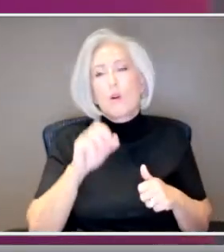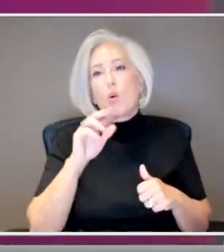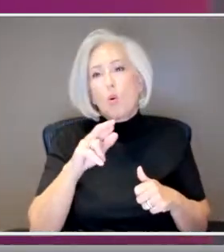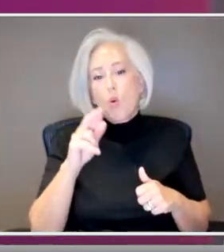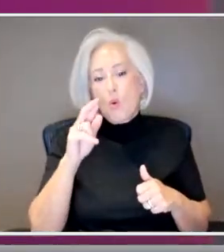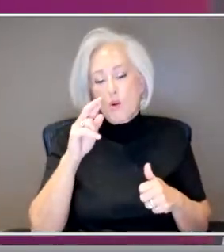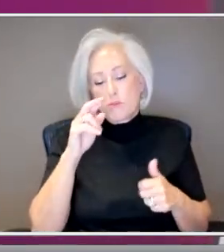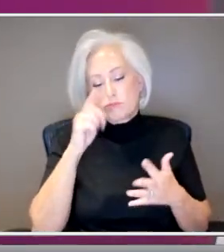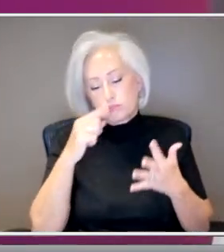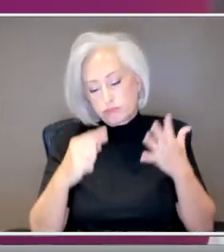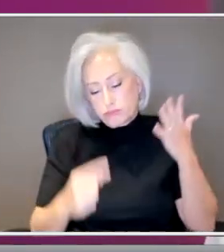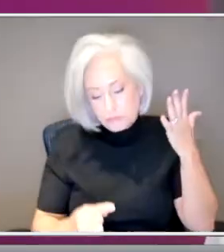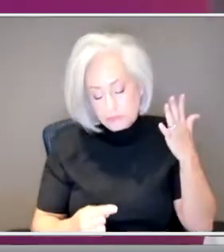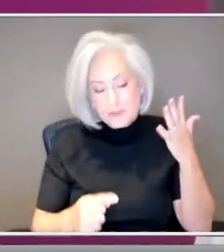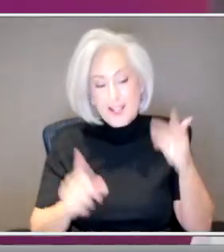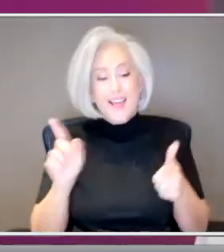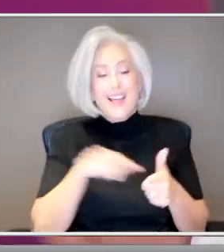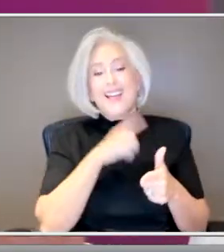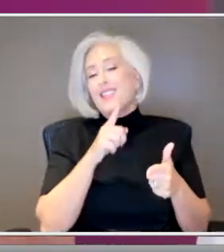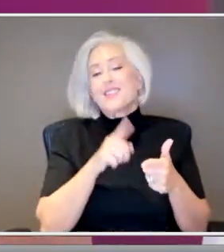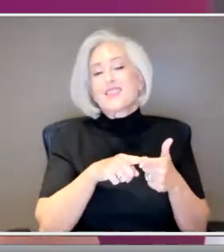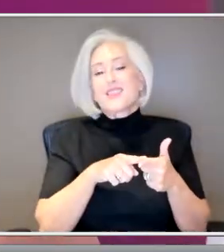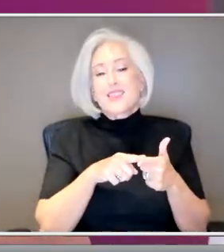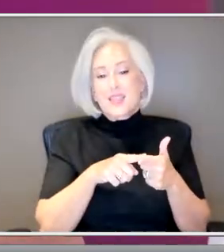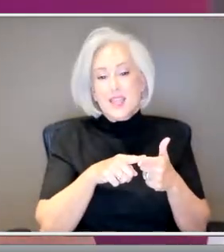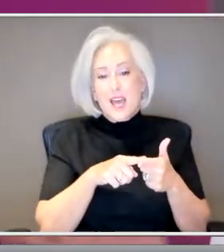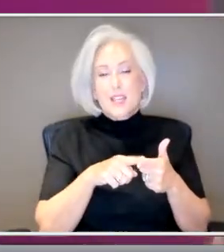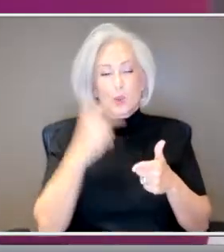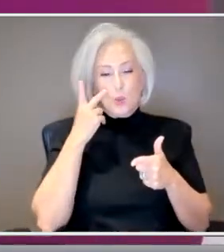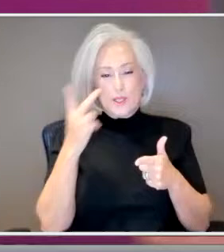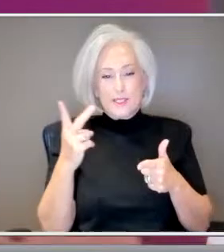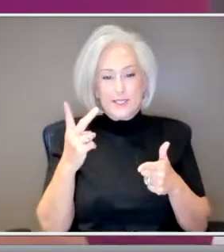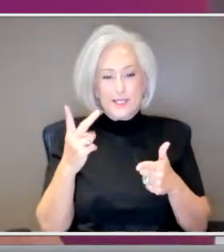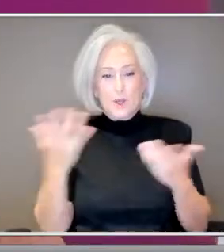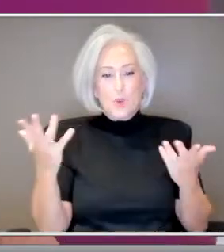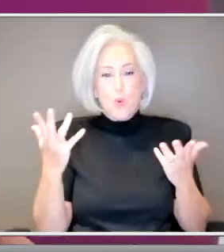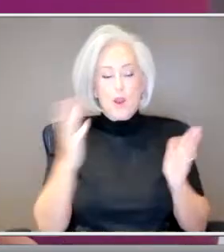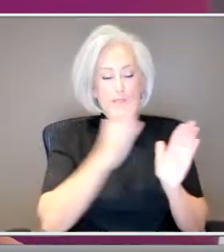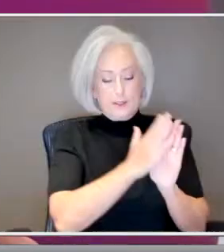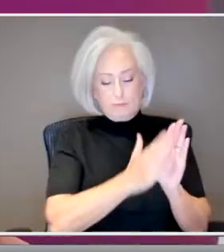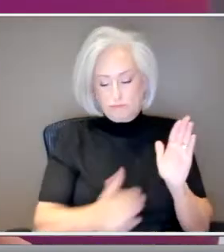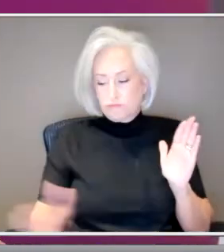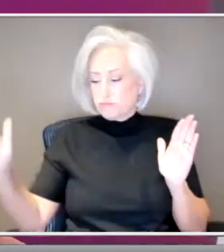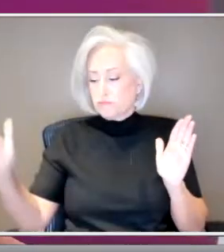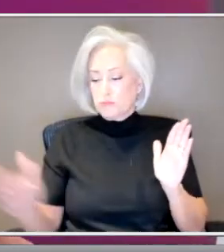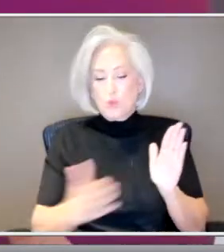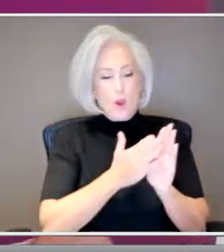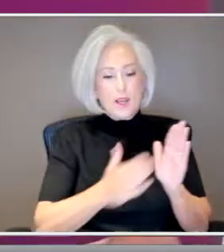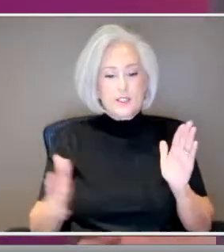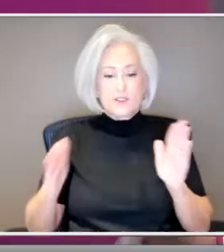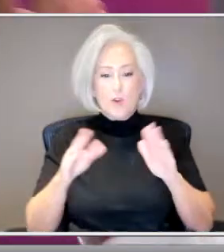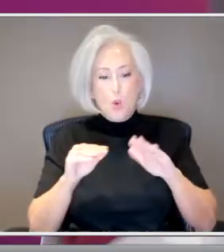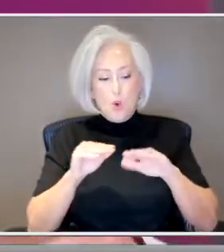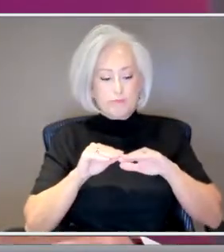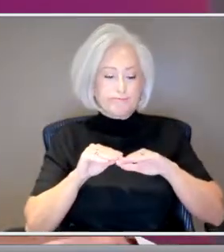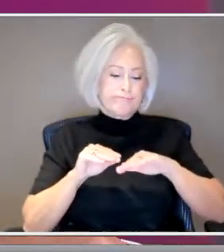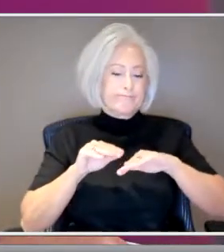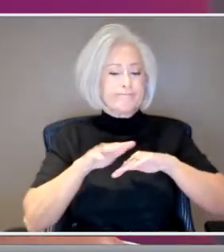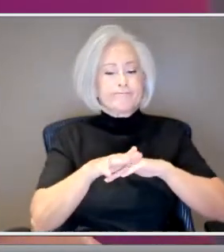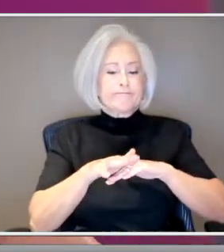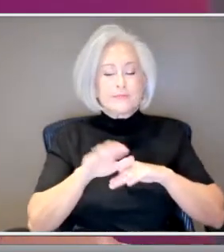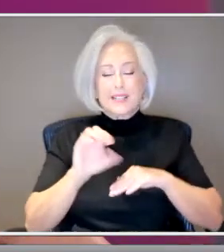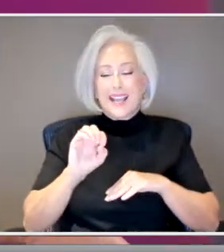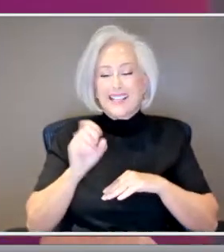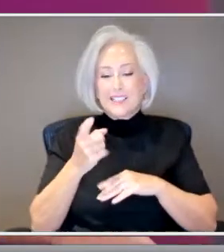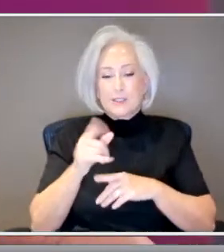then we pull in, what is the range in expression? What are the other features that can be seen? And that's the